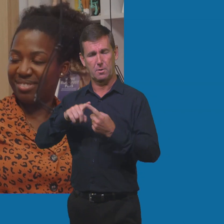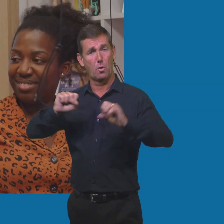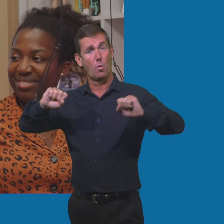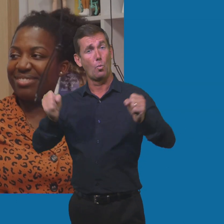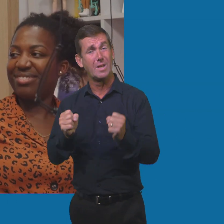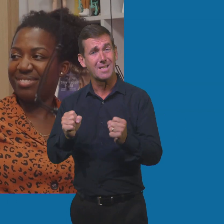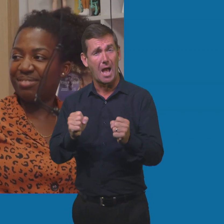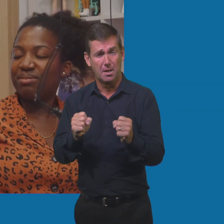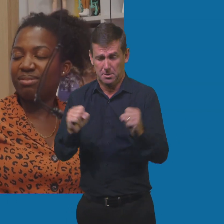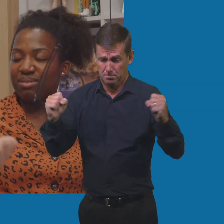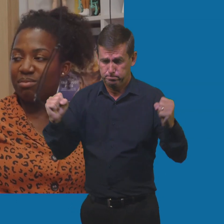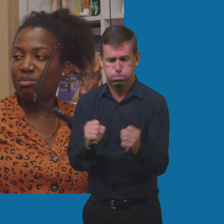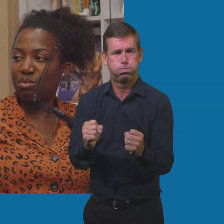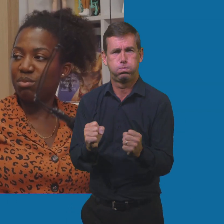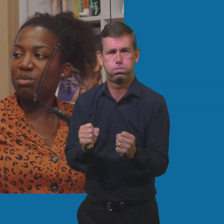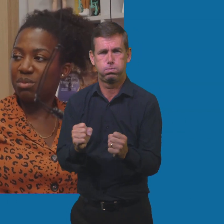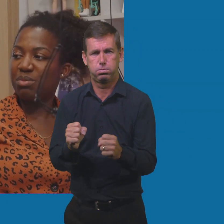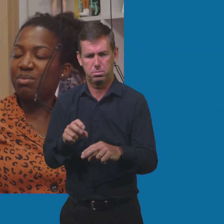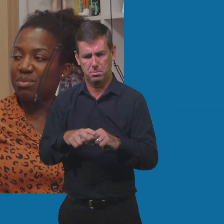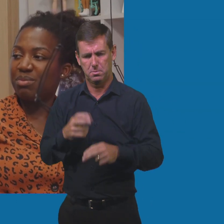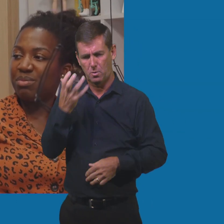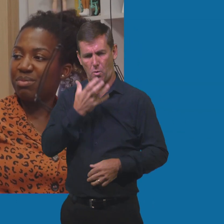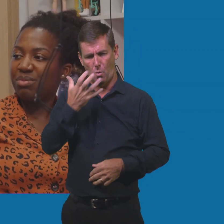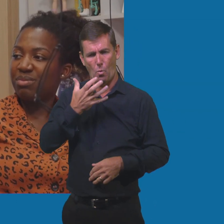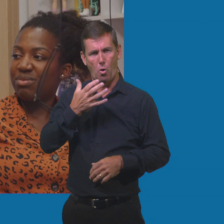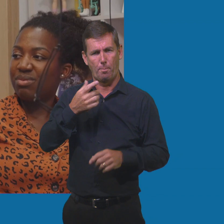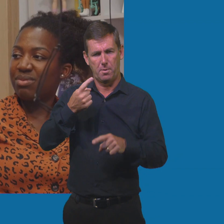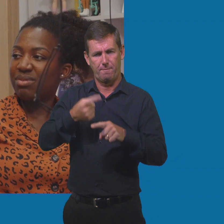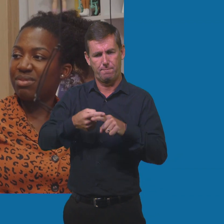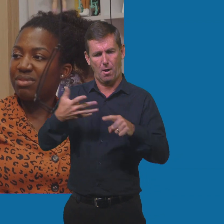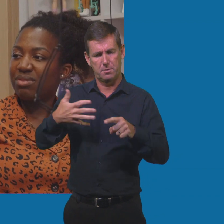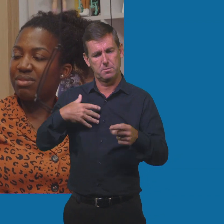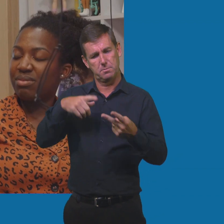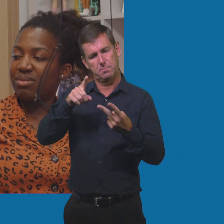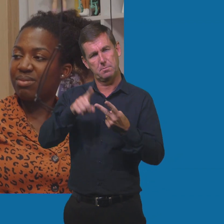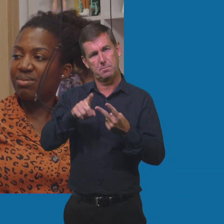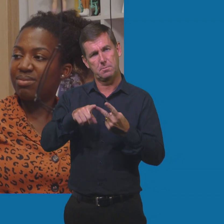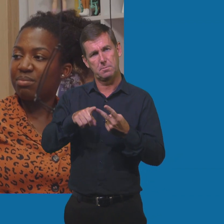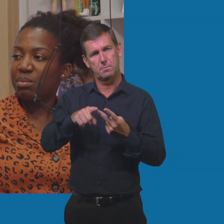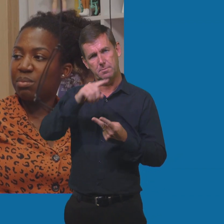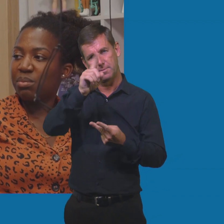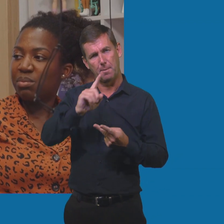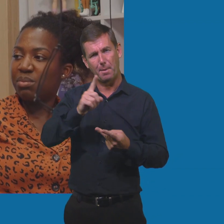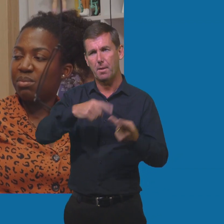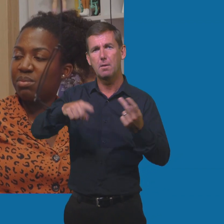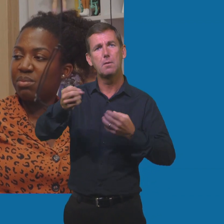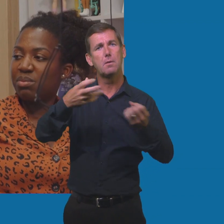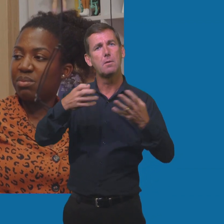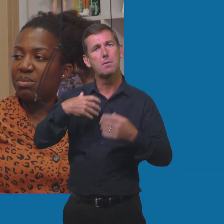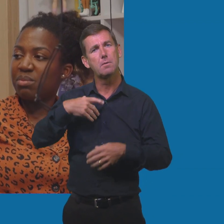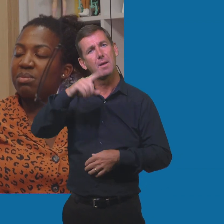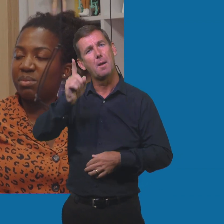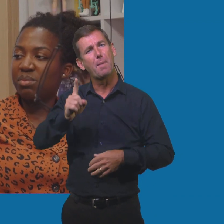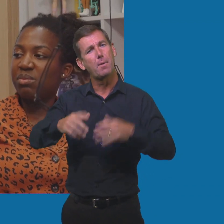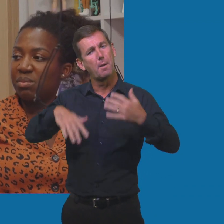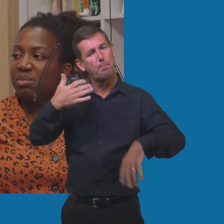very cold. It just warms you up a bit quicker than the vents, so that's a bonus. The other thing that people often mention is people who have sort of